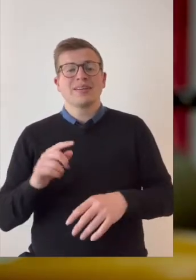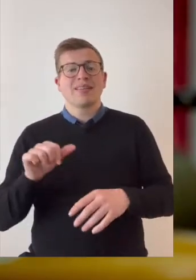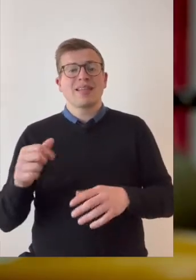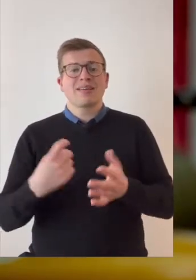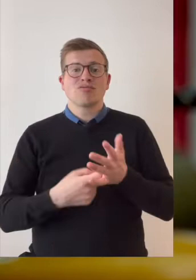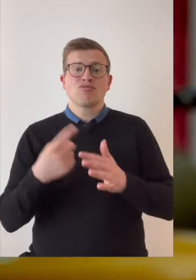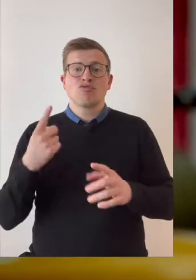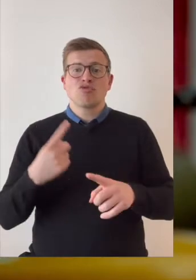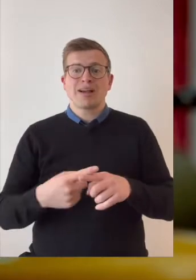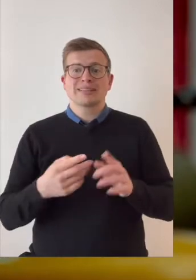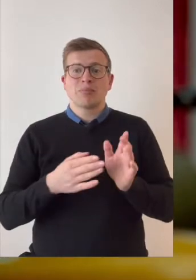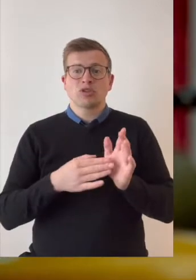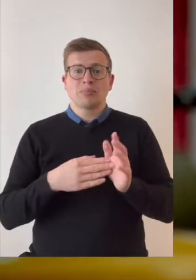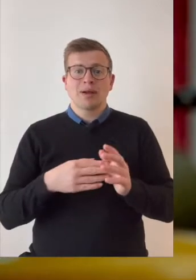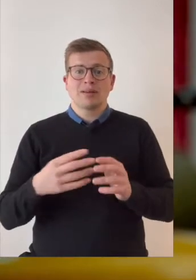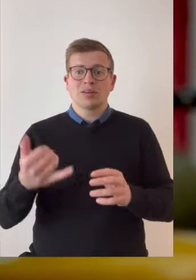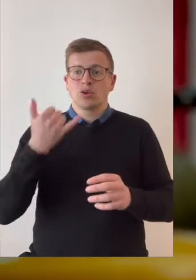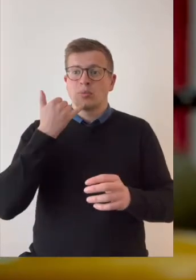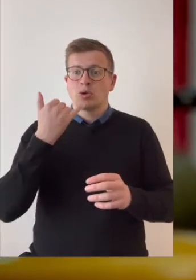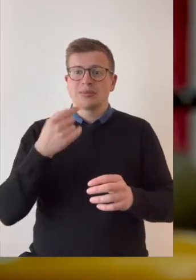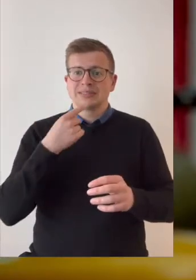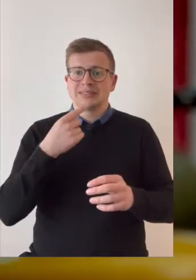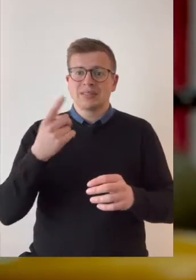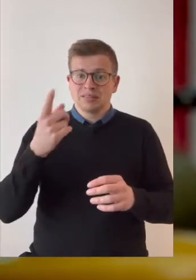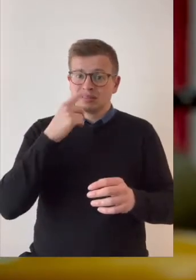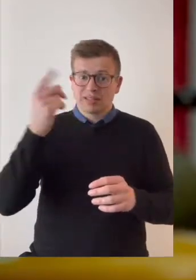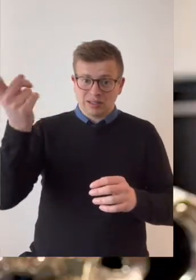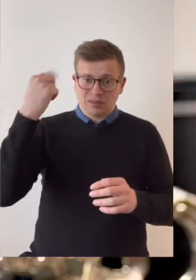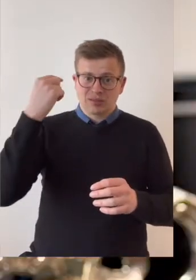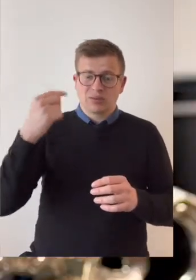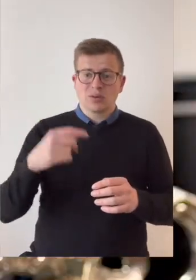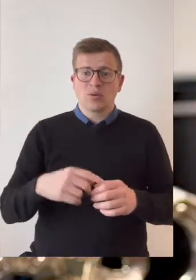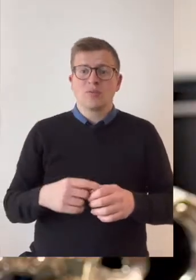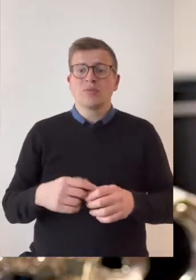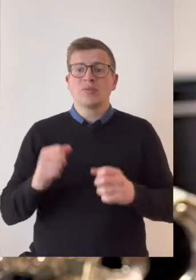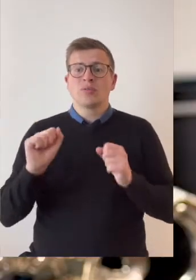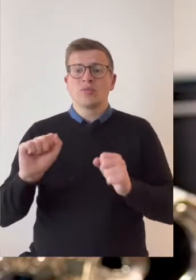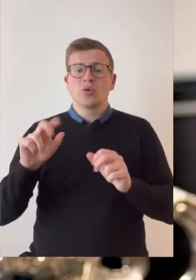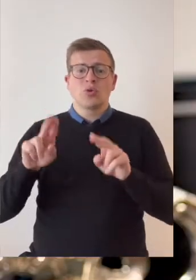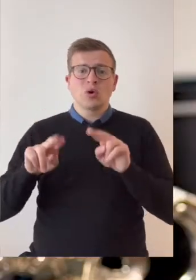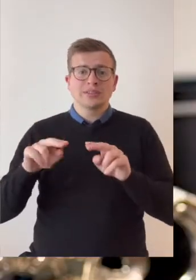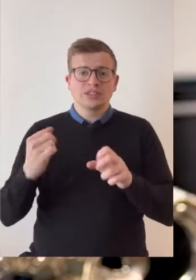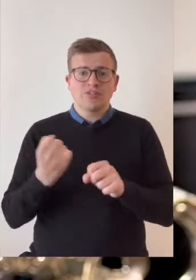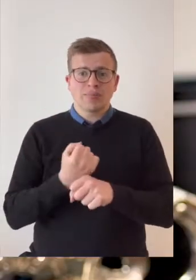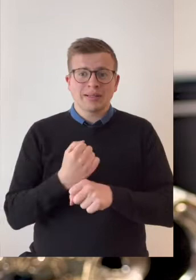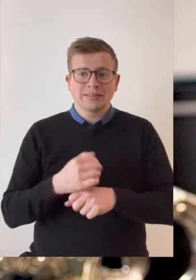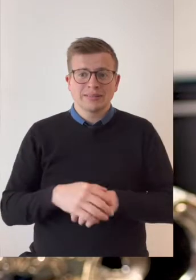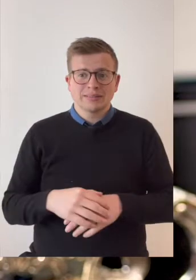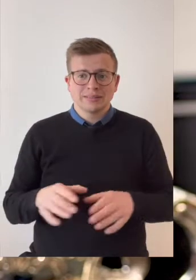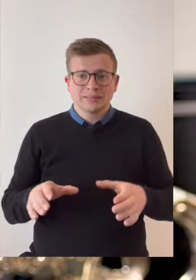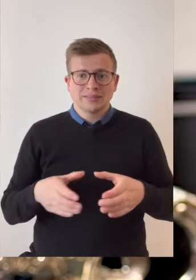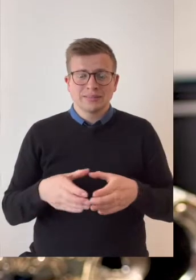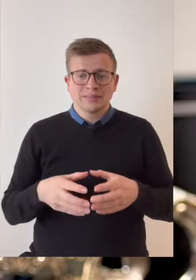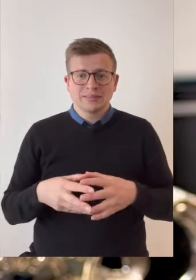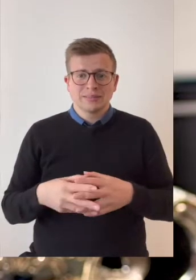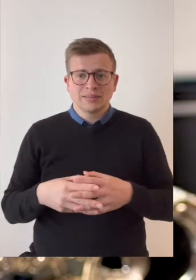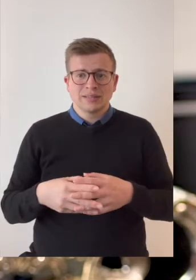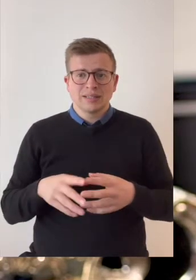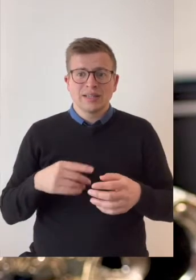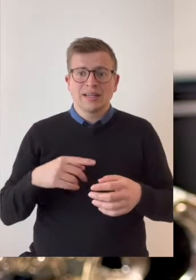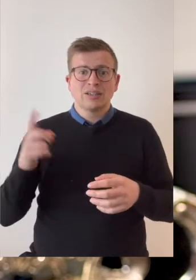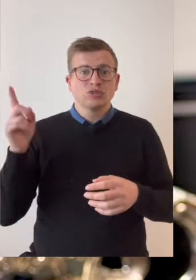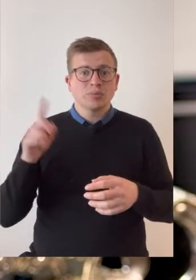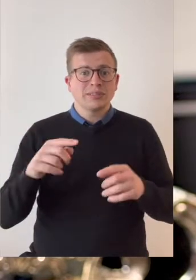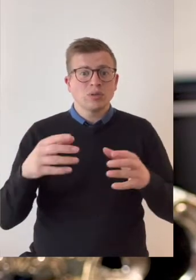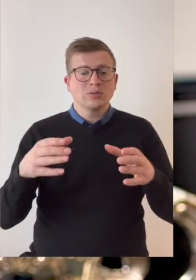And then Rex Mortimer called me up and said, can you do your audition for the band? And